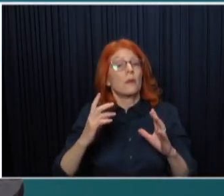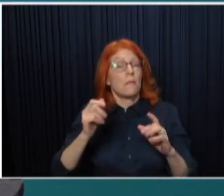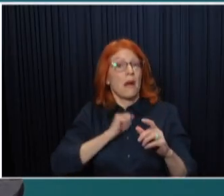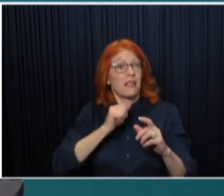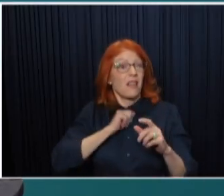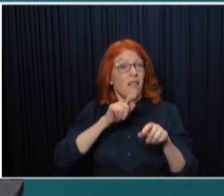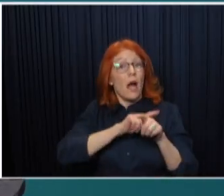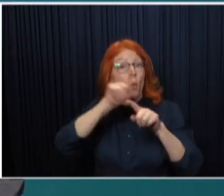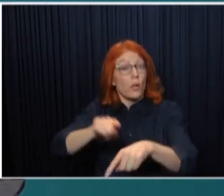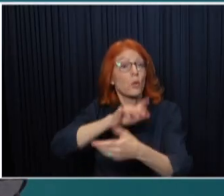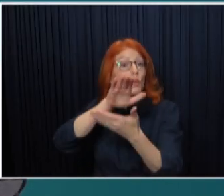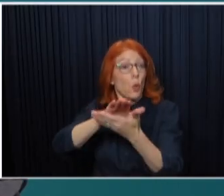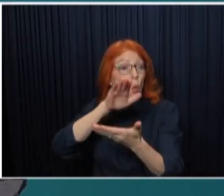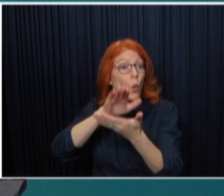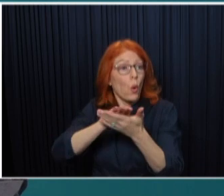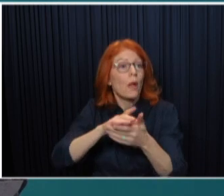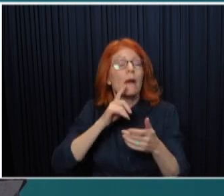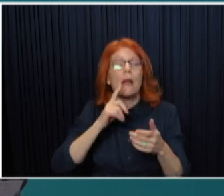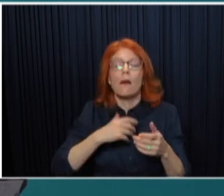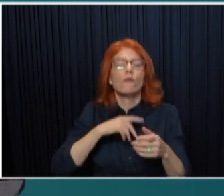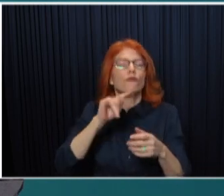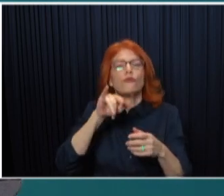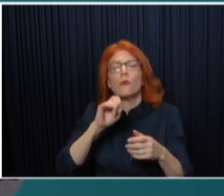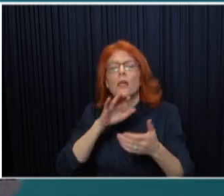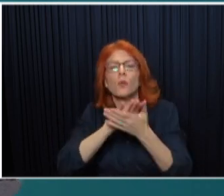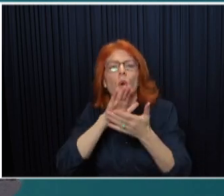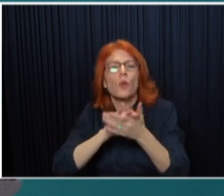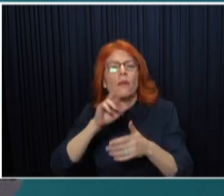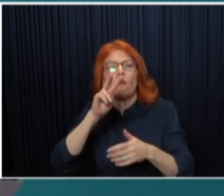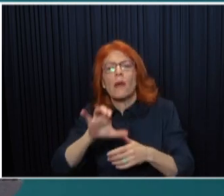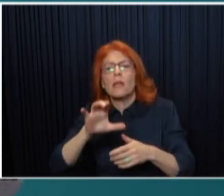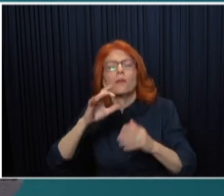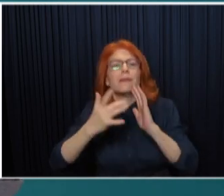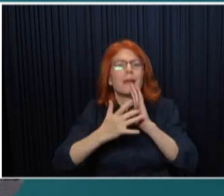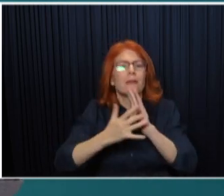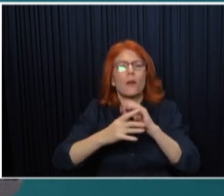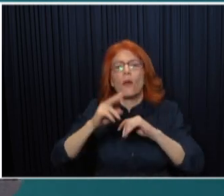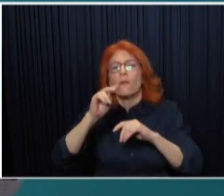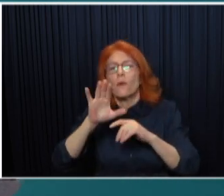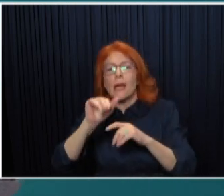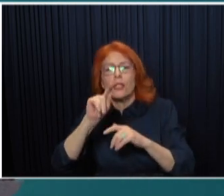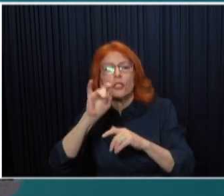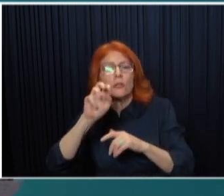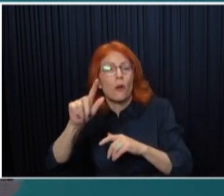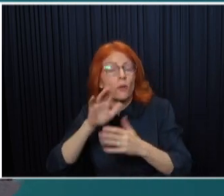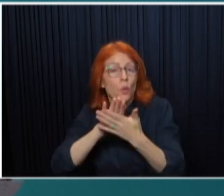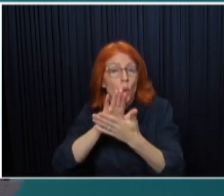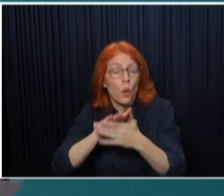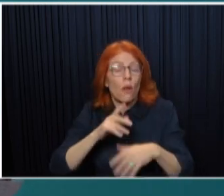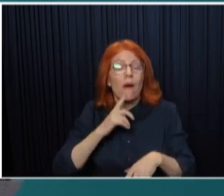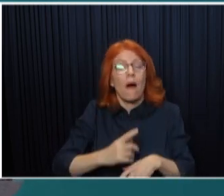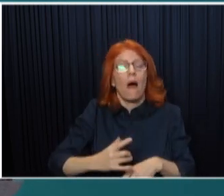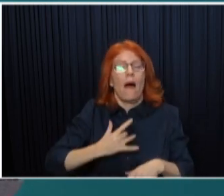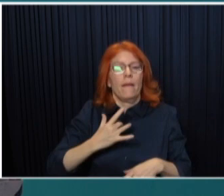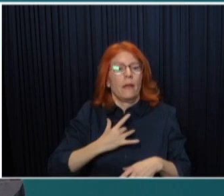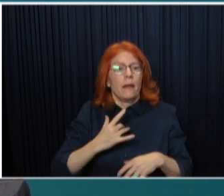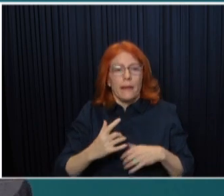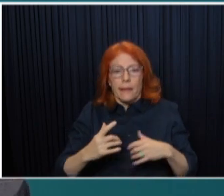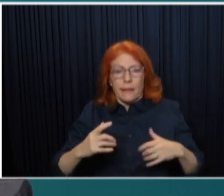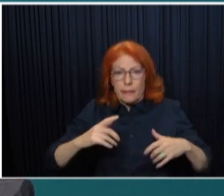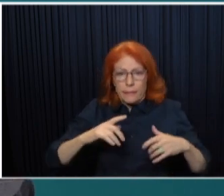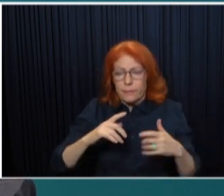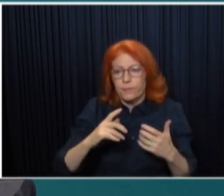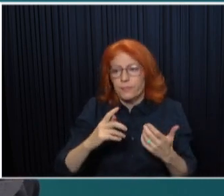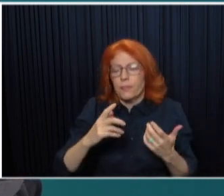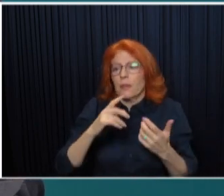am a huge proponent of trade schools and vocational technical education. I think that should be, you know, we